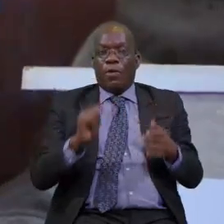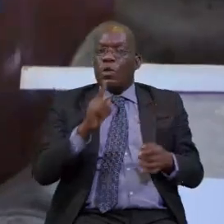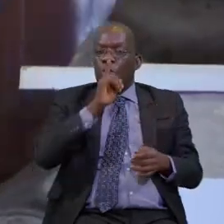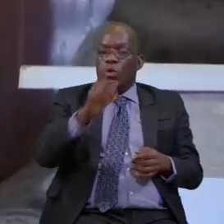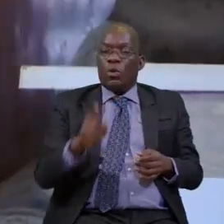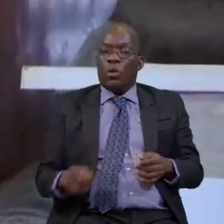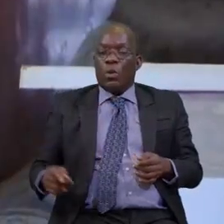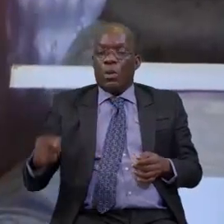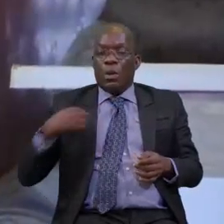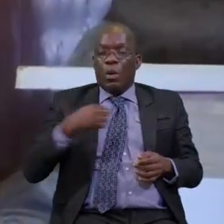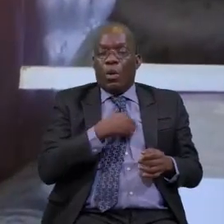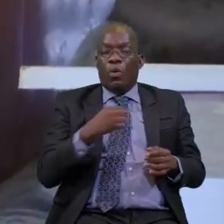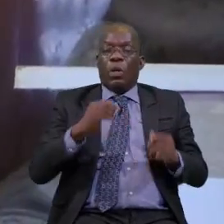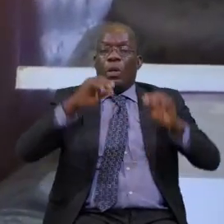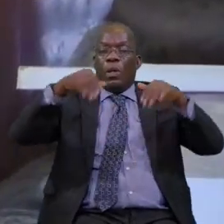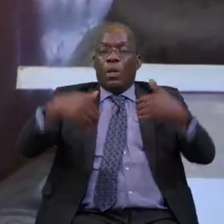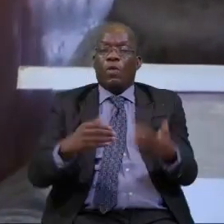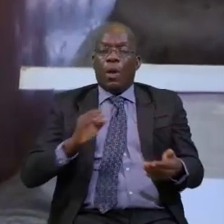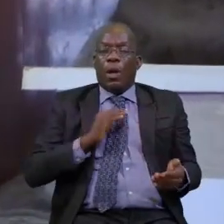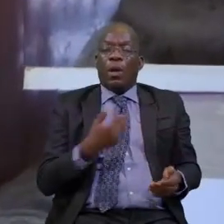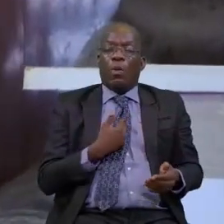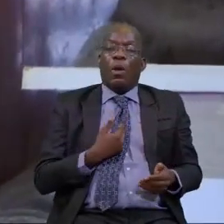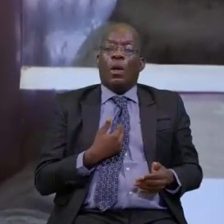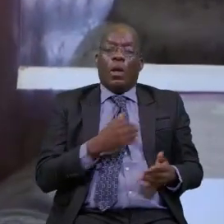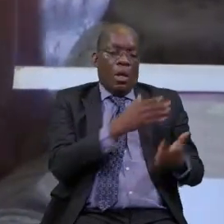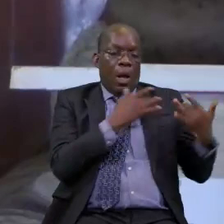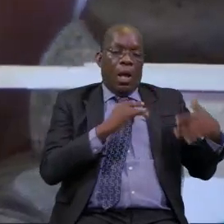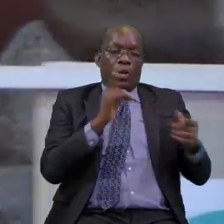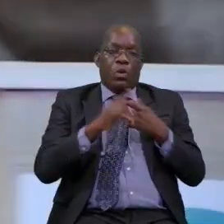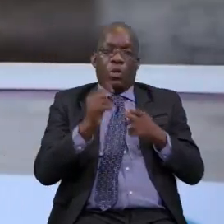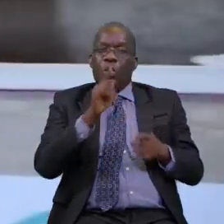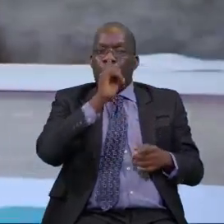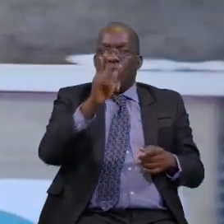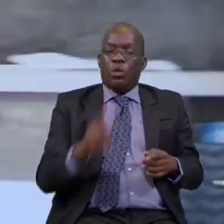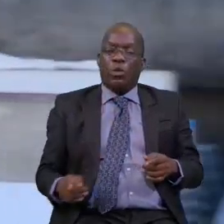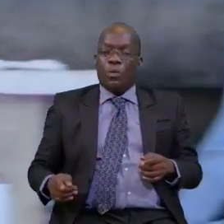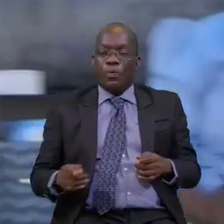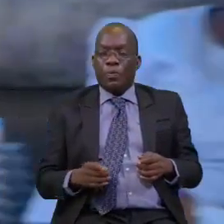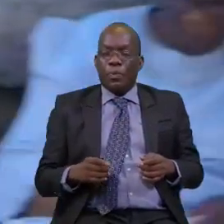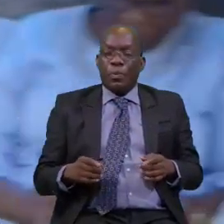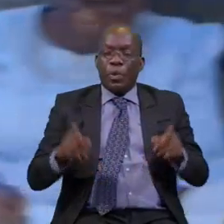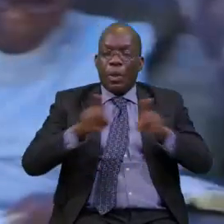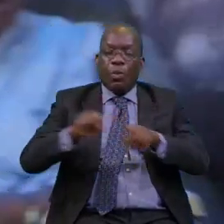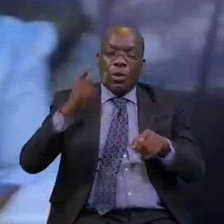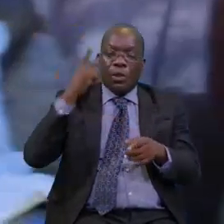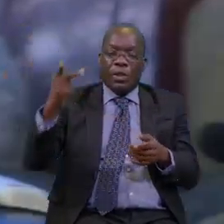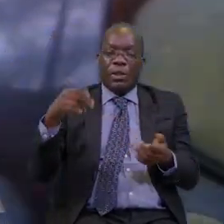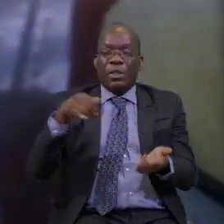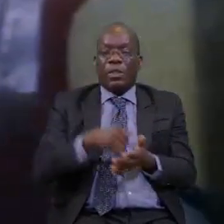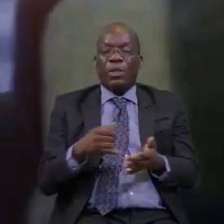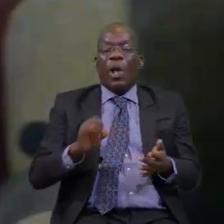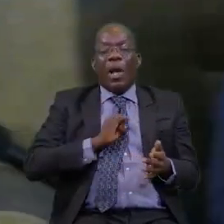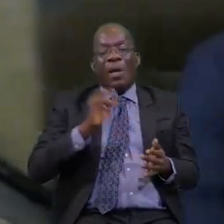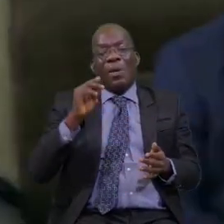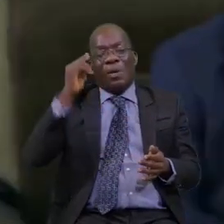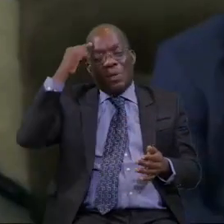We're giving and committed to the truth. But look at him as he is there. I think I have to modify what I say.